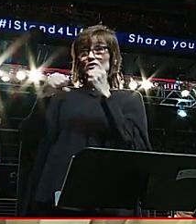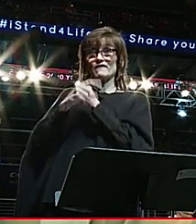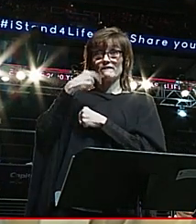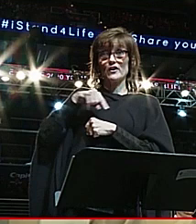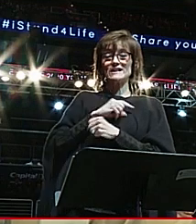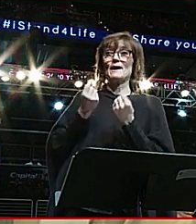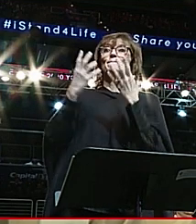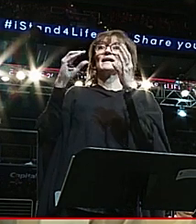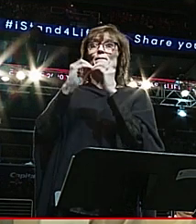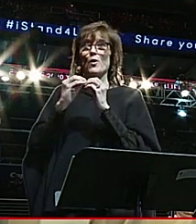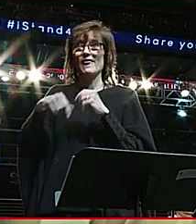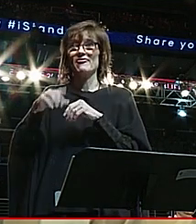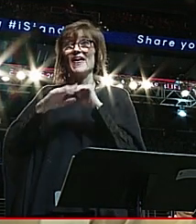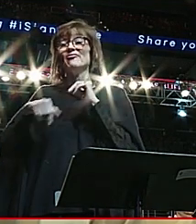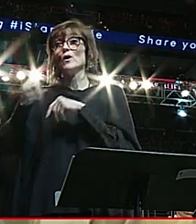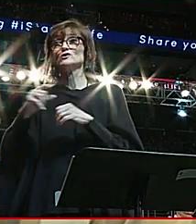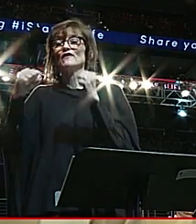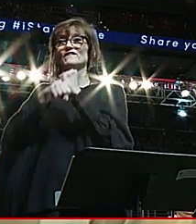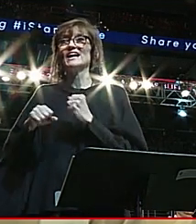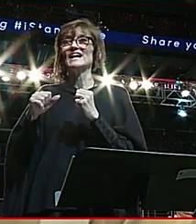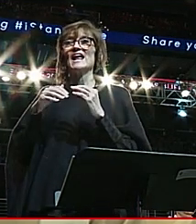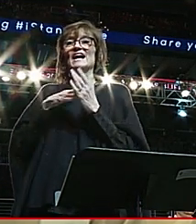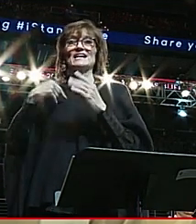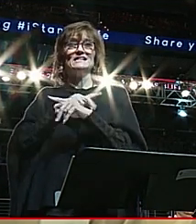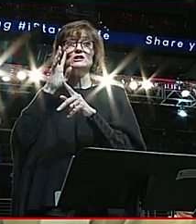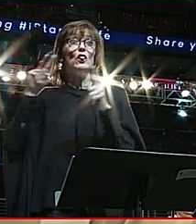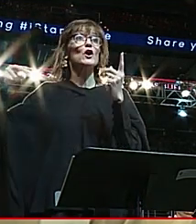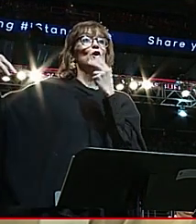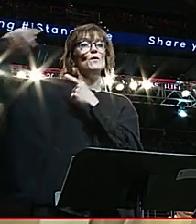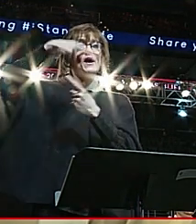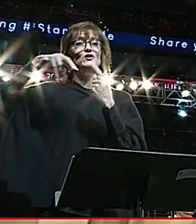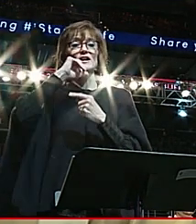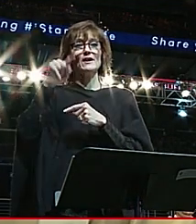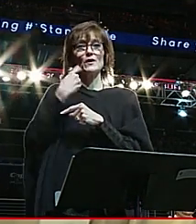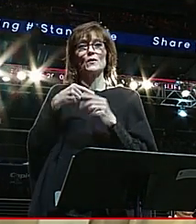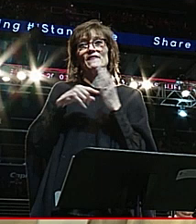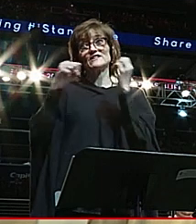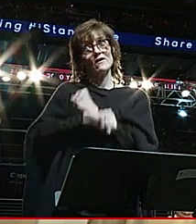many more than those who fight against us. Look around, you are not alone in this fight.